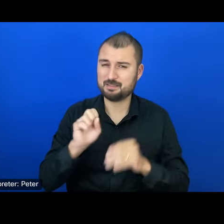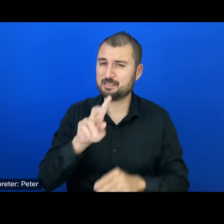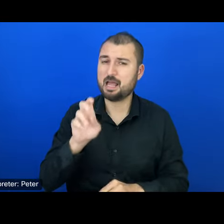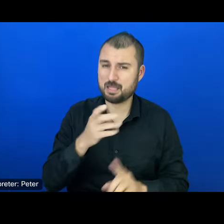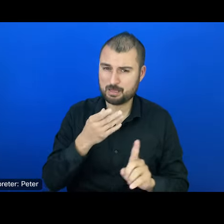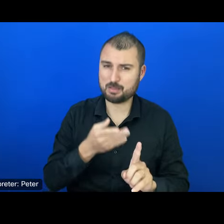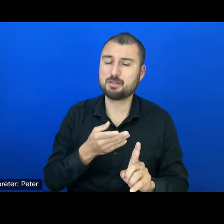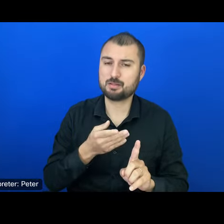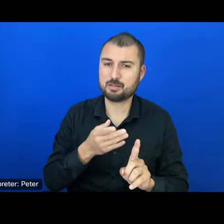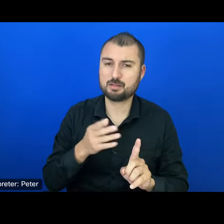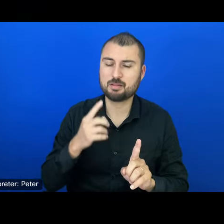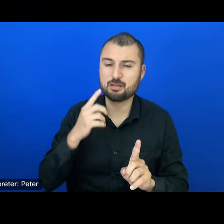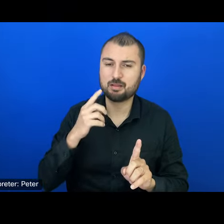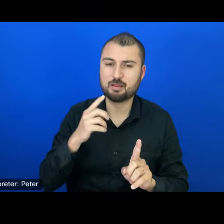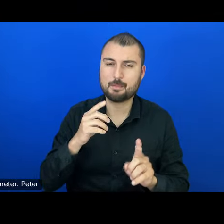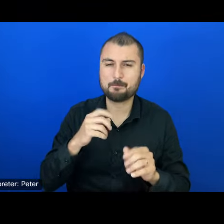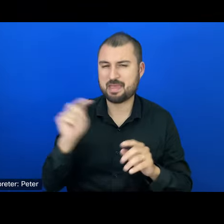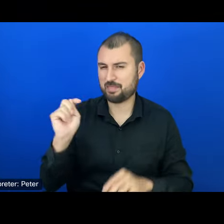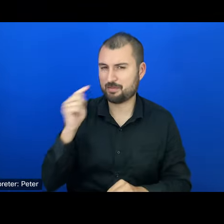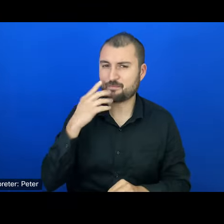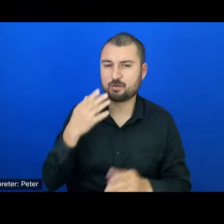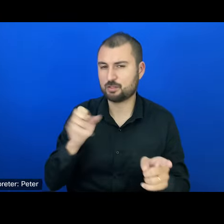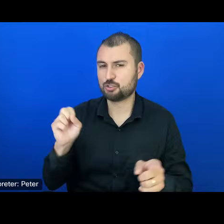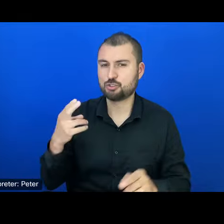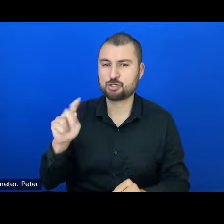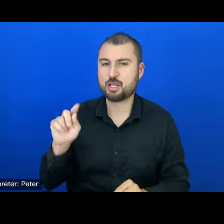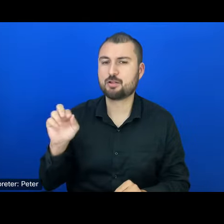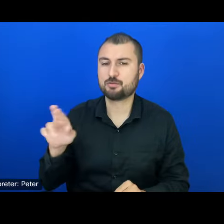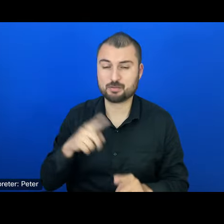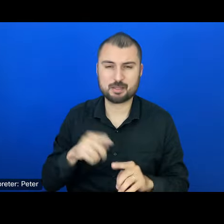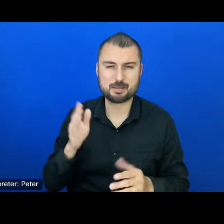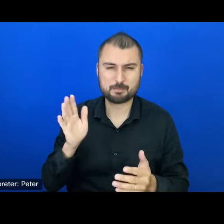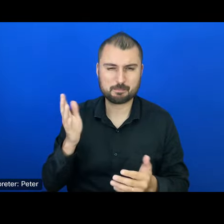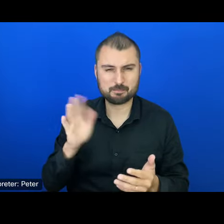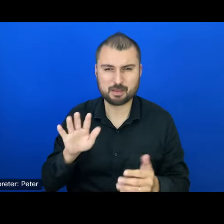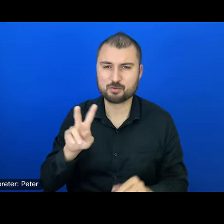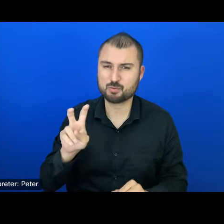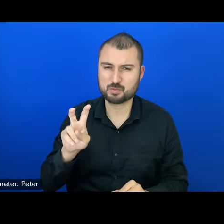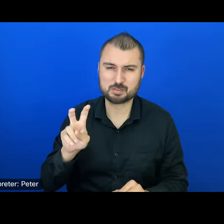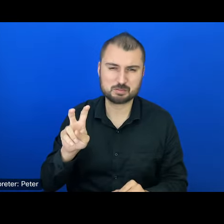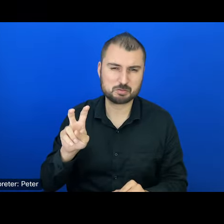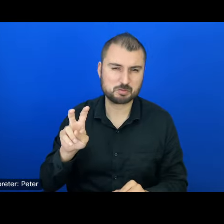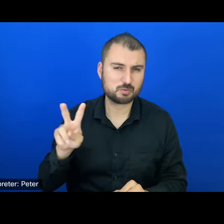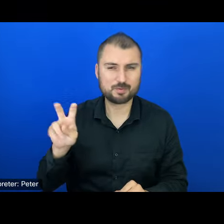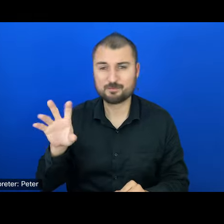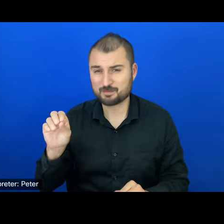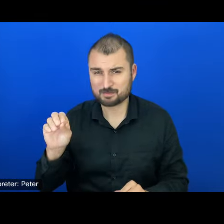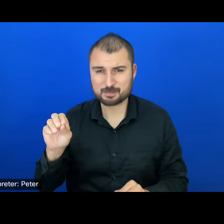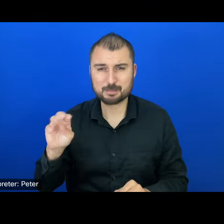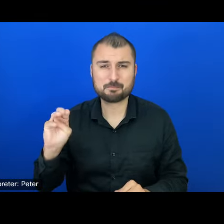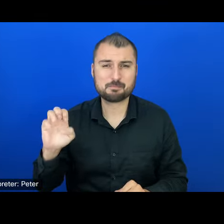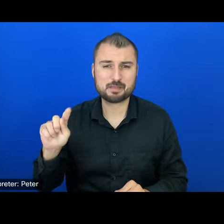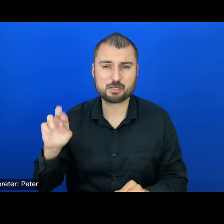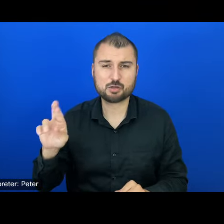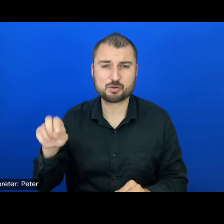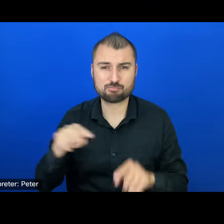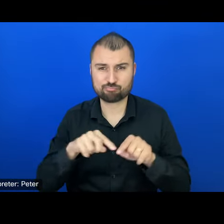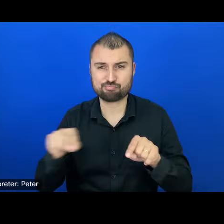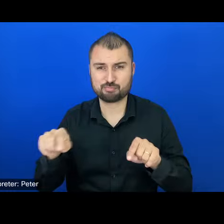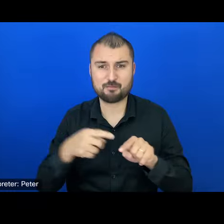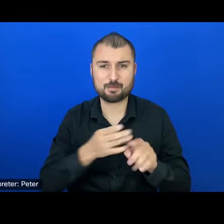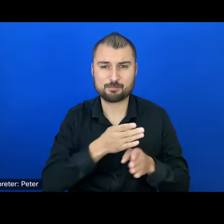shelter. So our committal shelters are probably about 250 meters away from the main office area where they are, and so